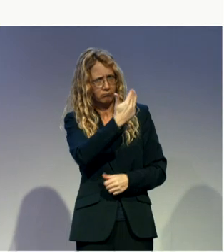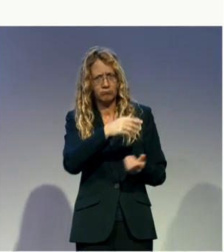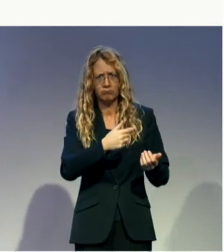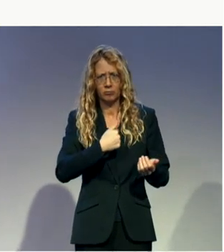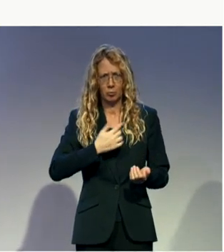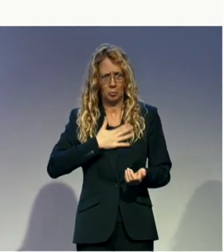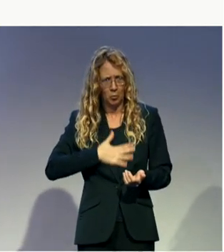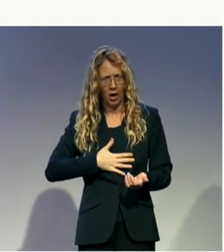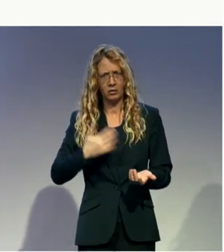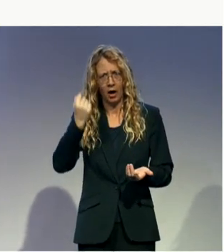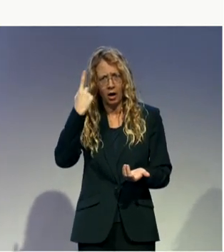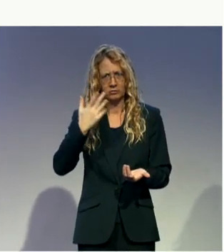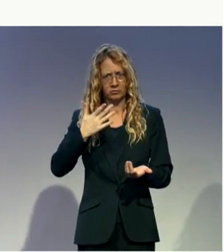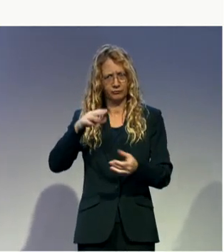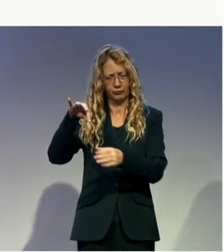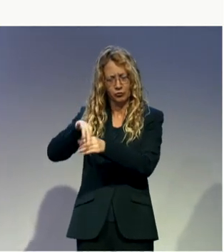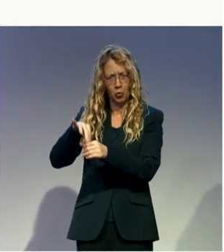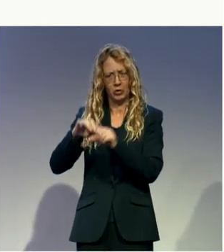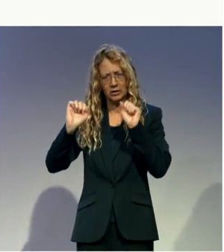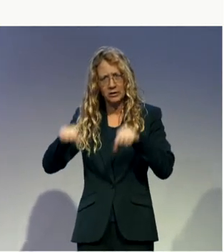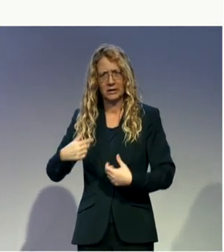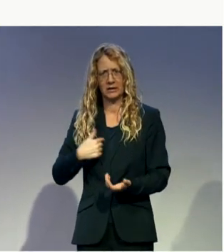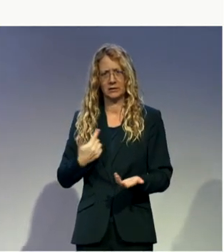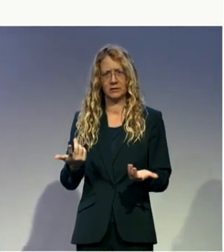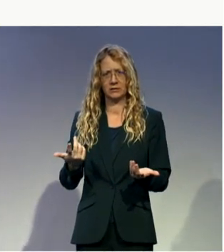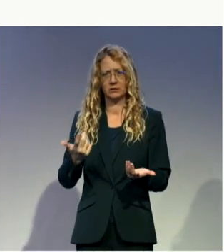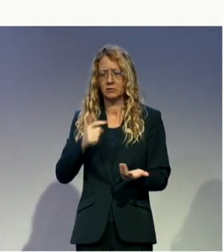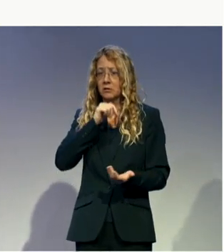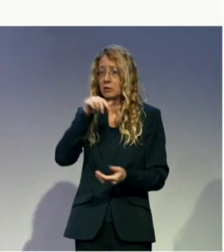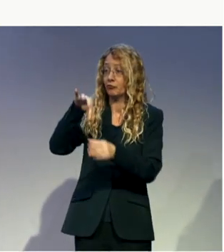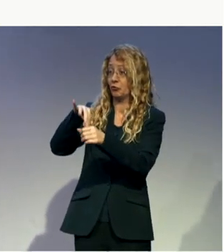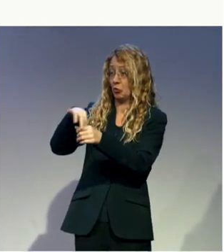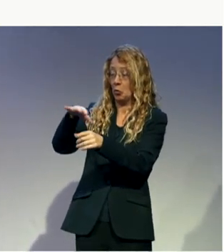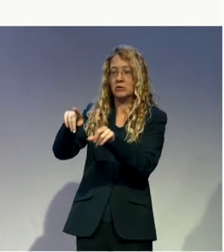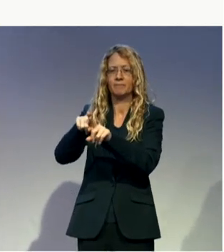process and other things, and other areas.